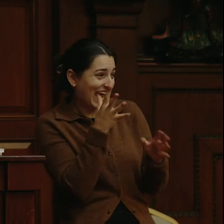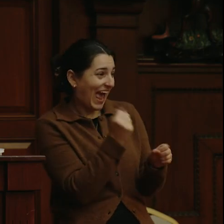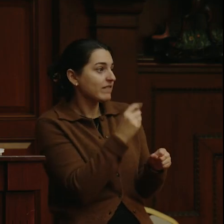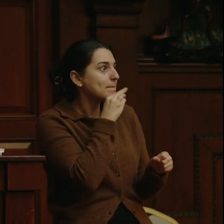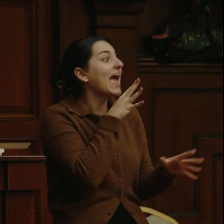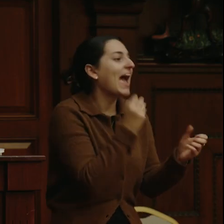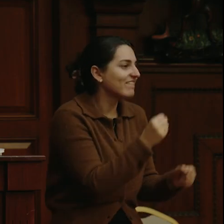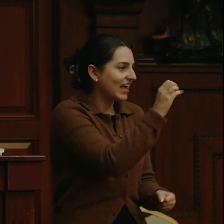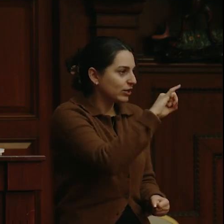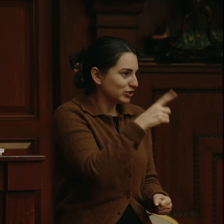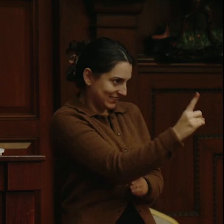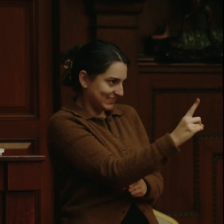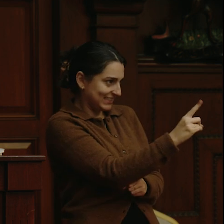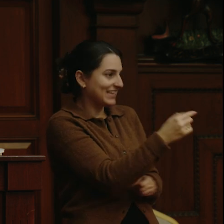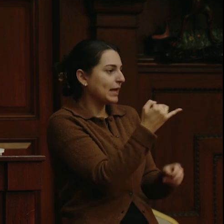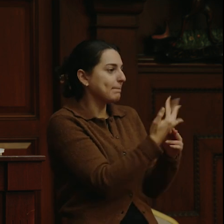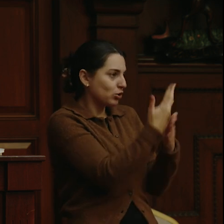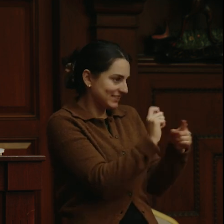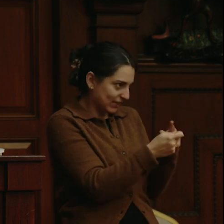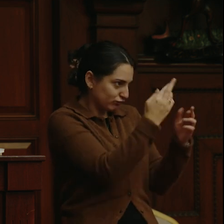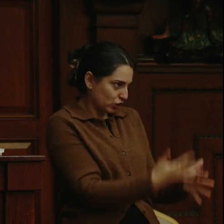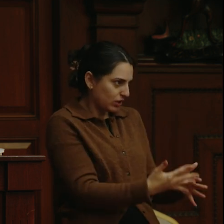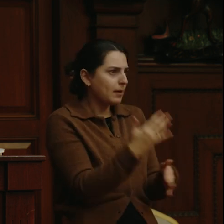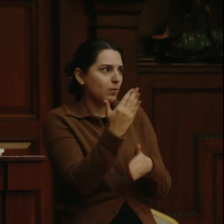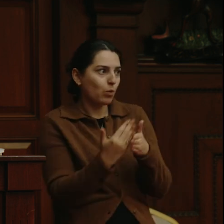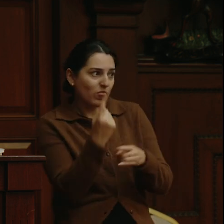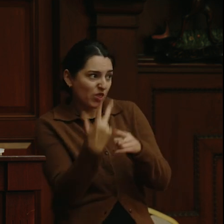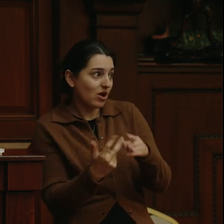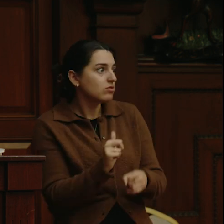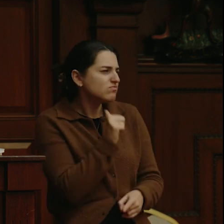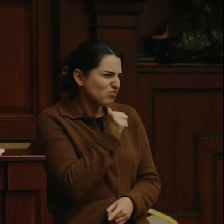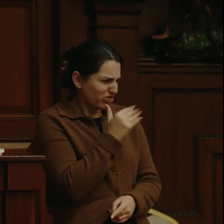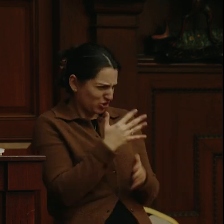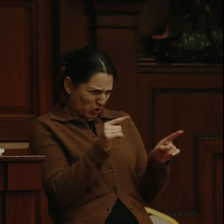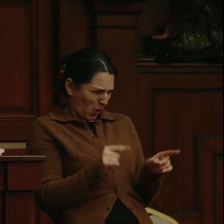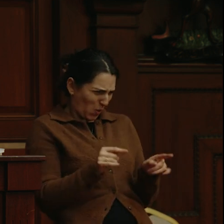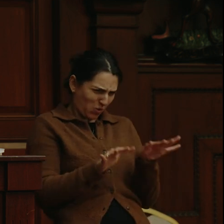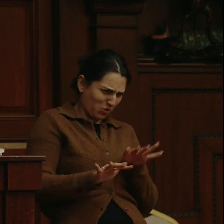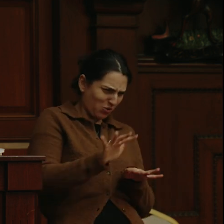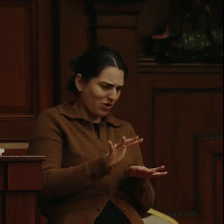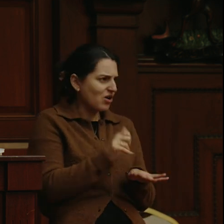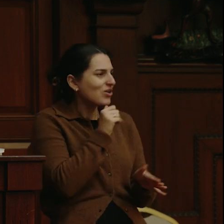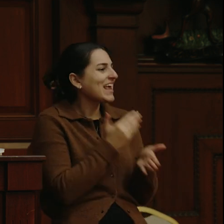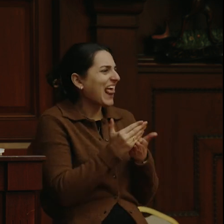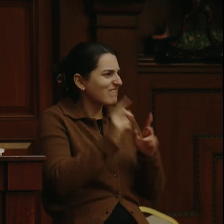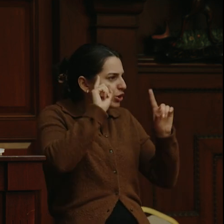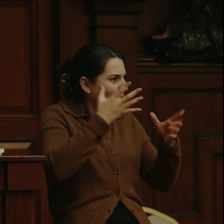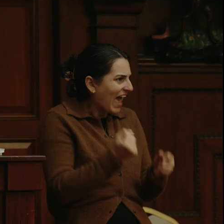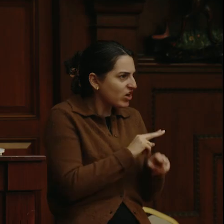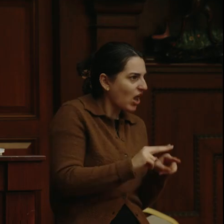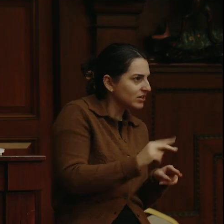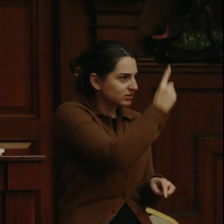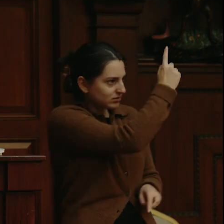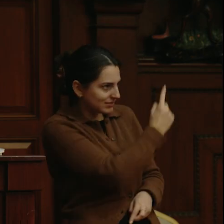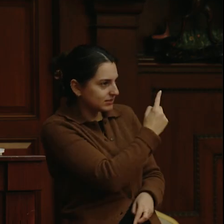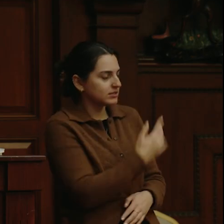Sjögren's disease, but that leaves about a third of patients that are in a little bit of limbo if these tests aren't clarifying the situation. So